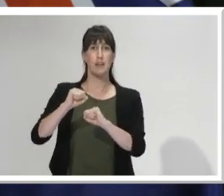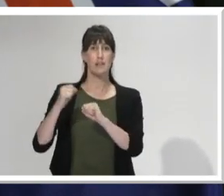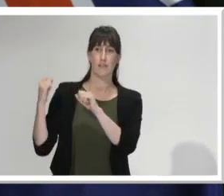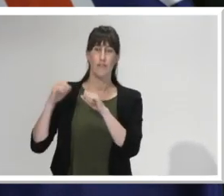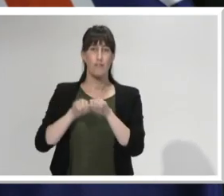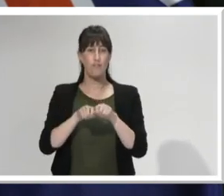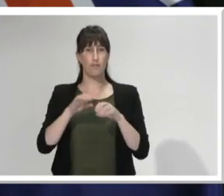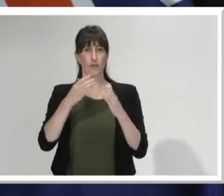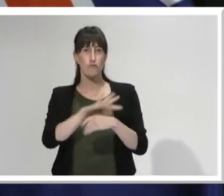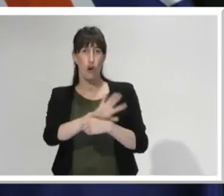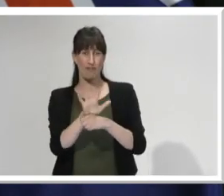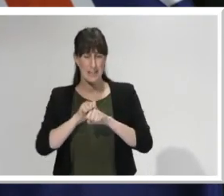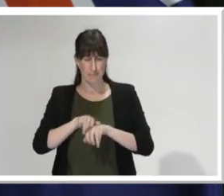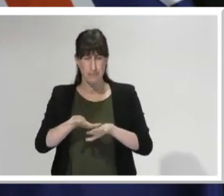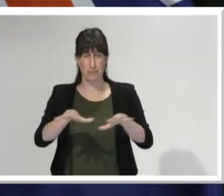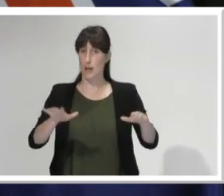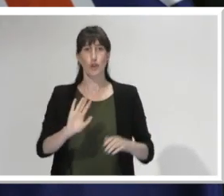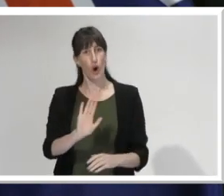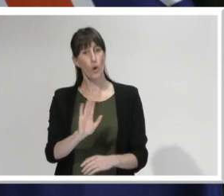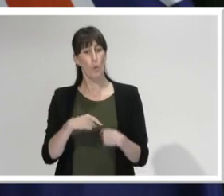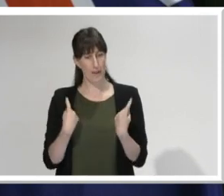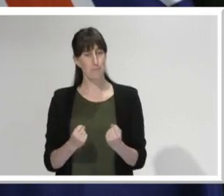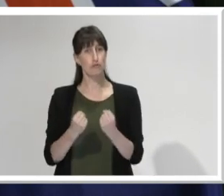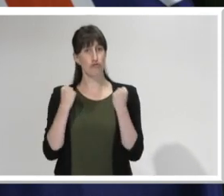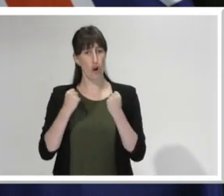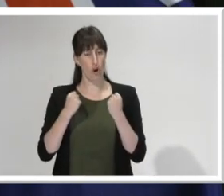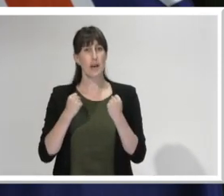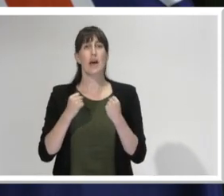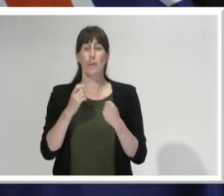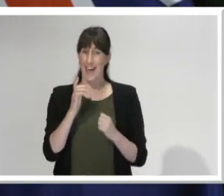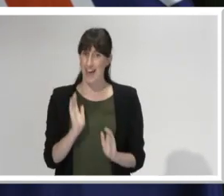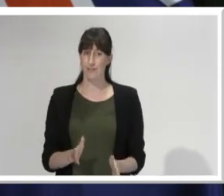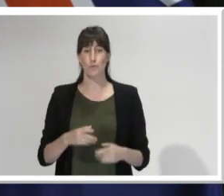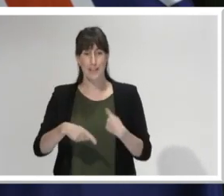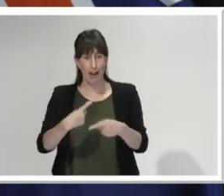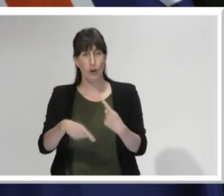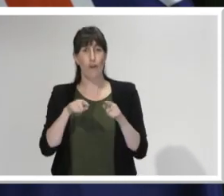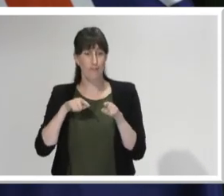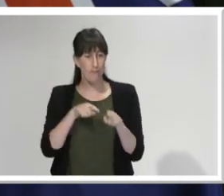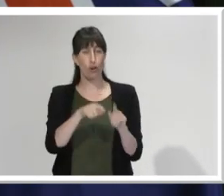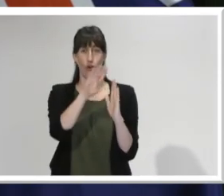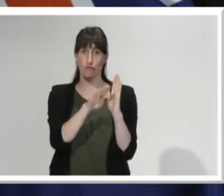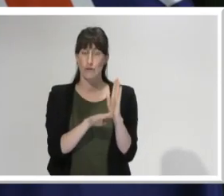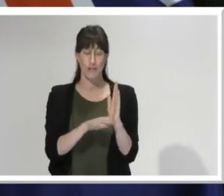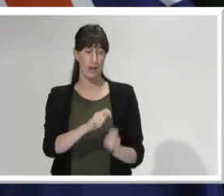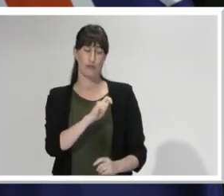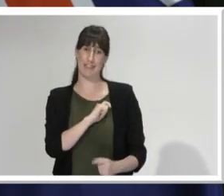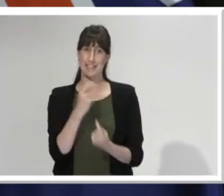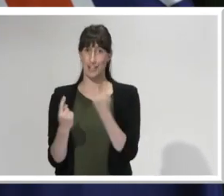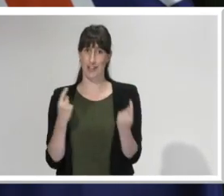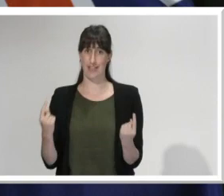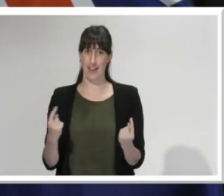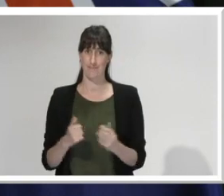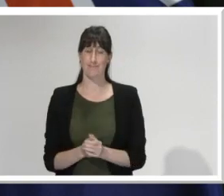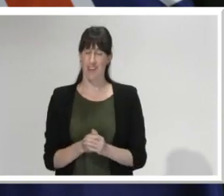is common sense, following the rules and trusting one another, and I believe we can do that. We're now happy to